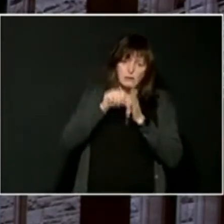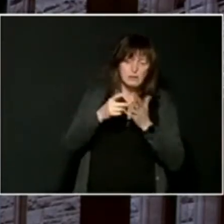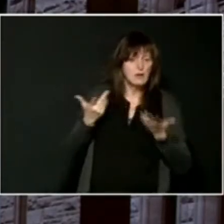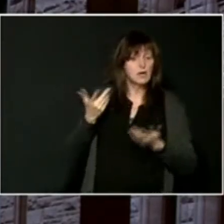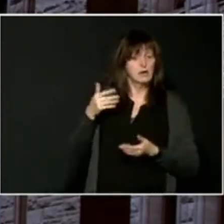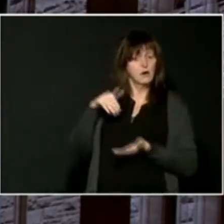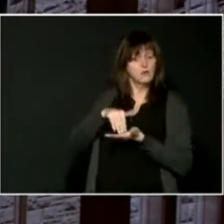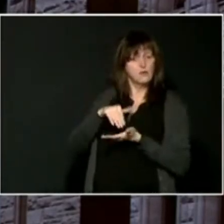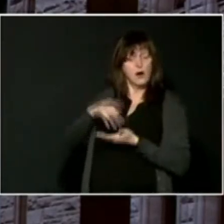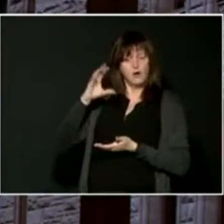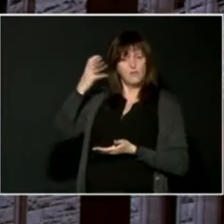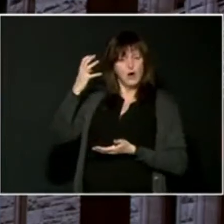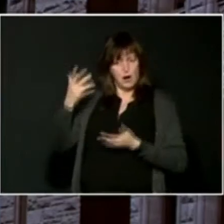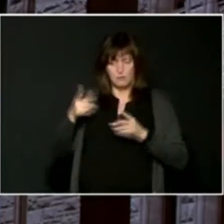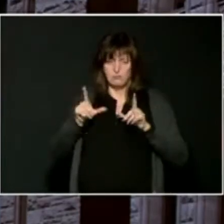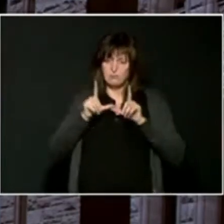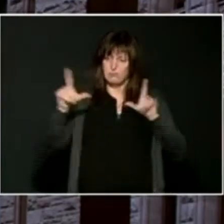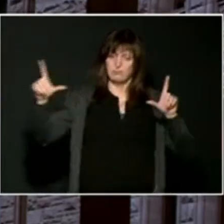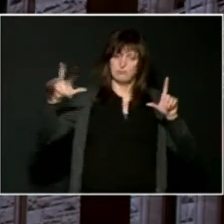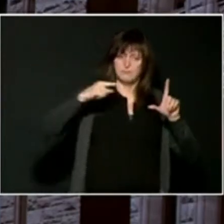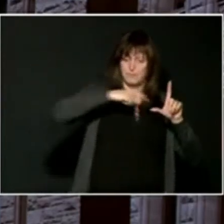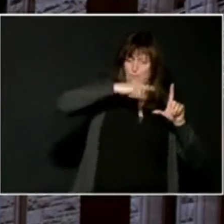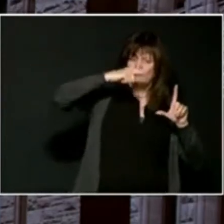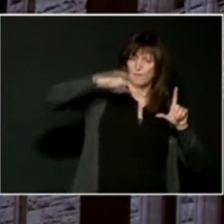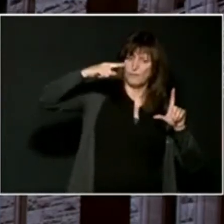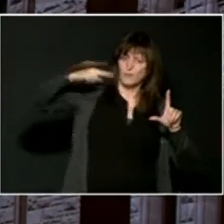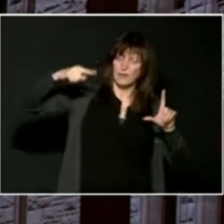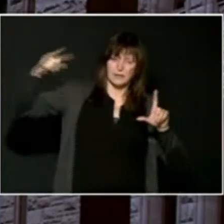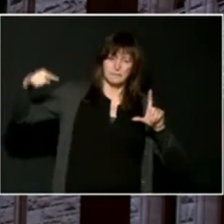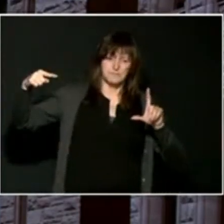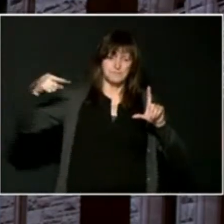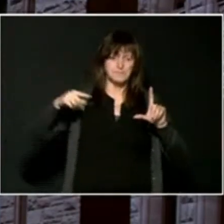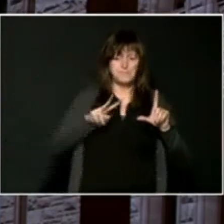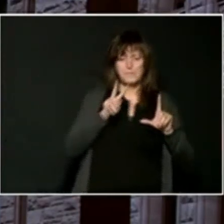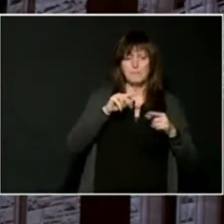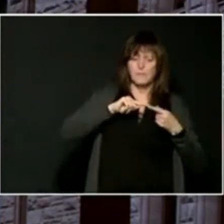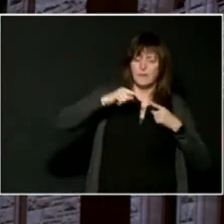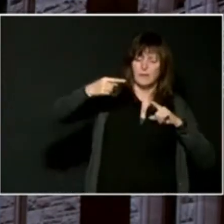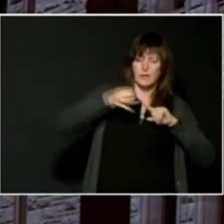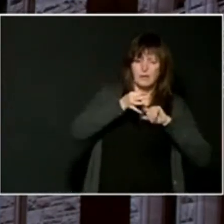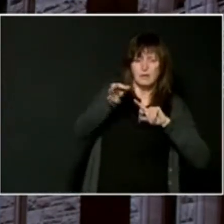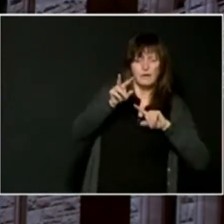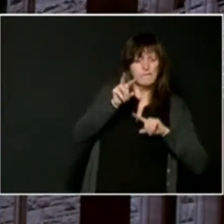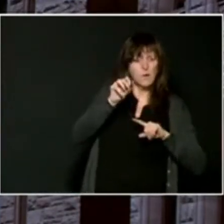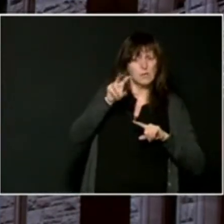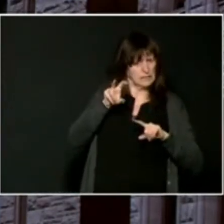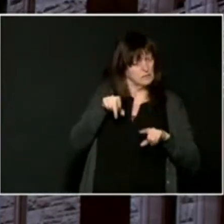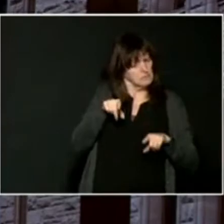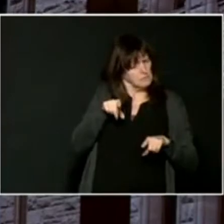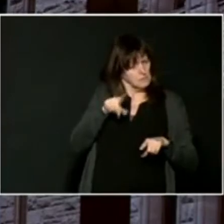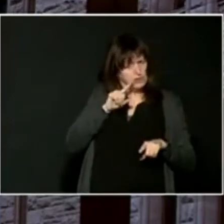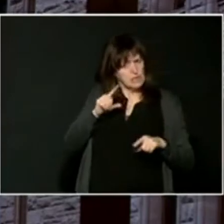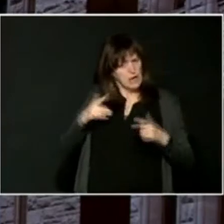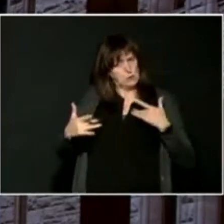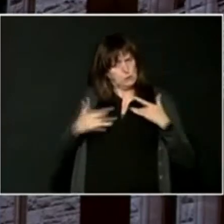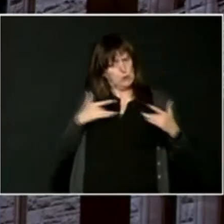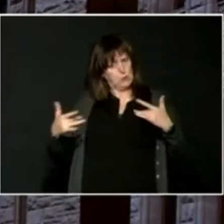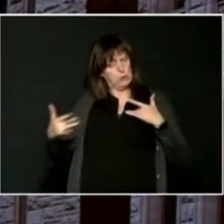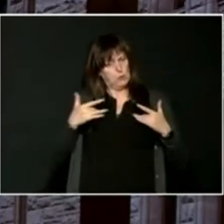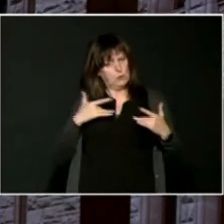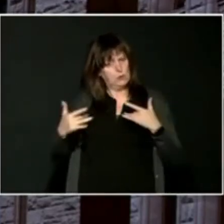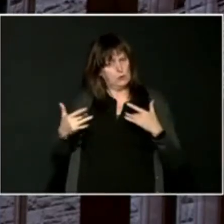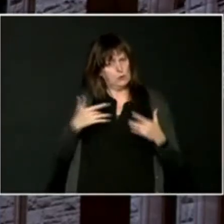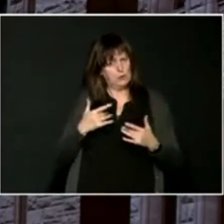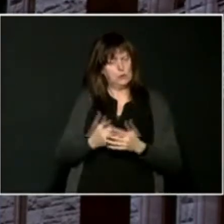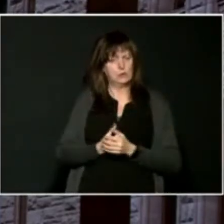converge together and become mostly the variants of concern. So what does that mean? We've looked